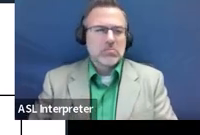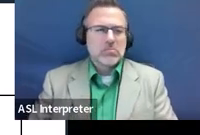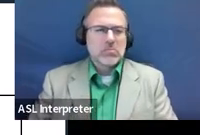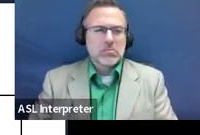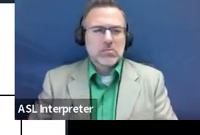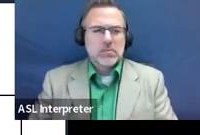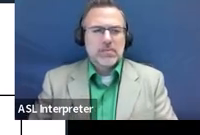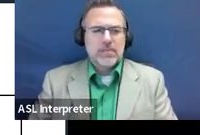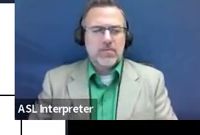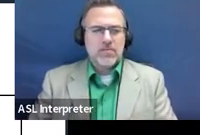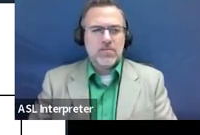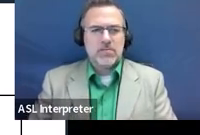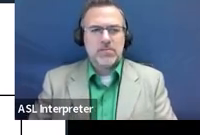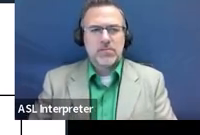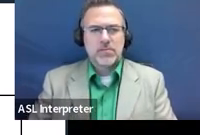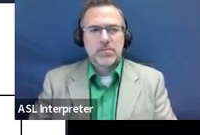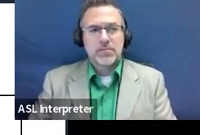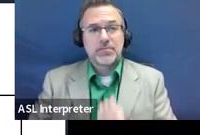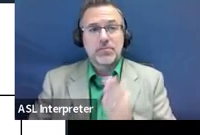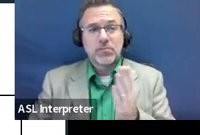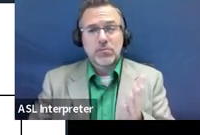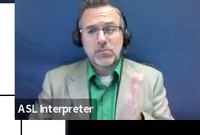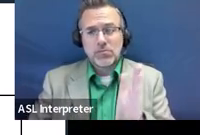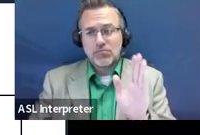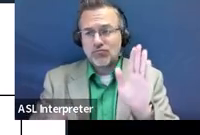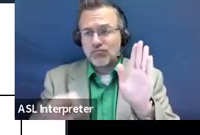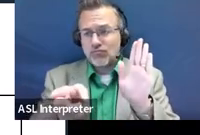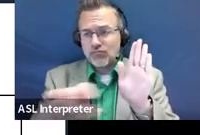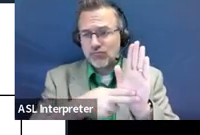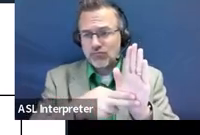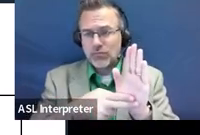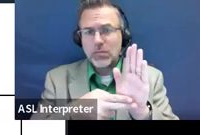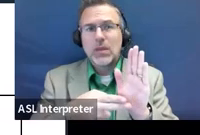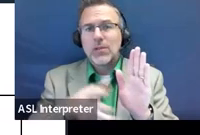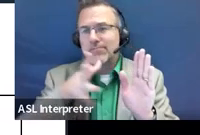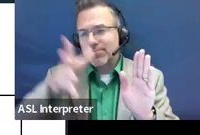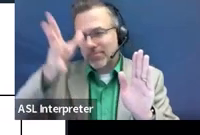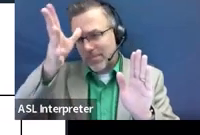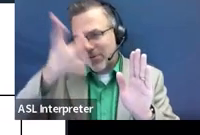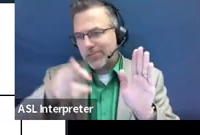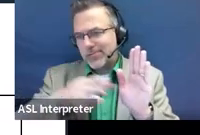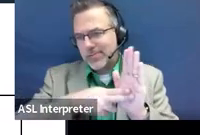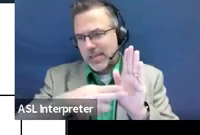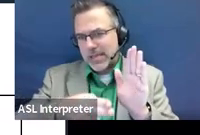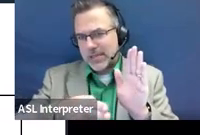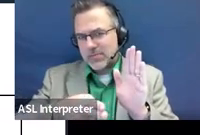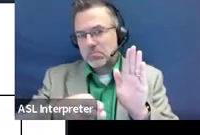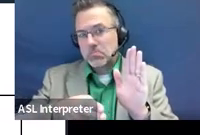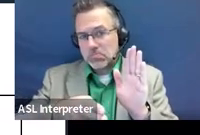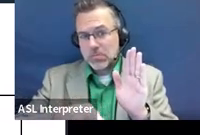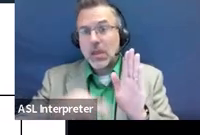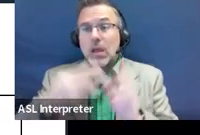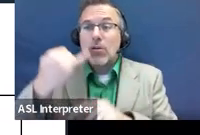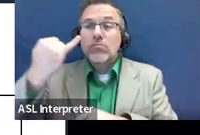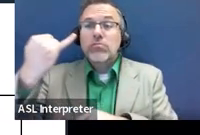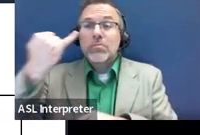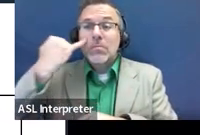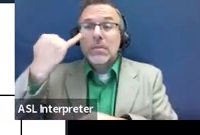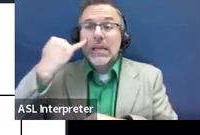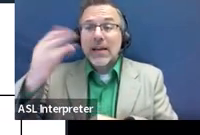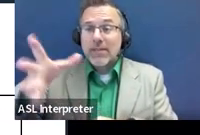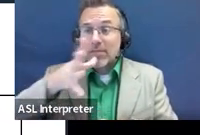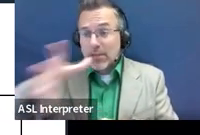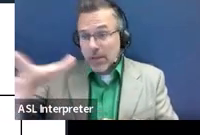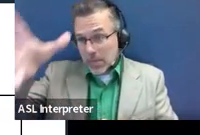And then there's this spot on that advanced written notice for the parent to sign if they waive their 7-day